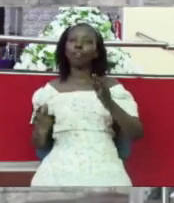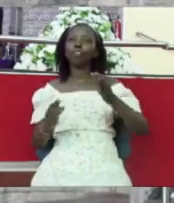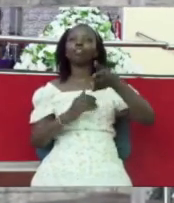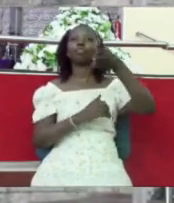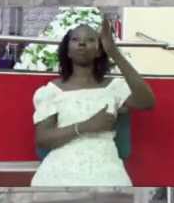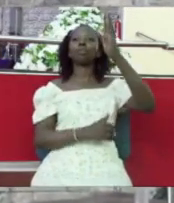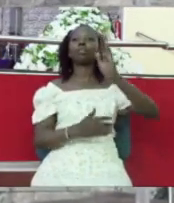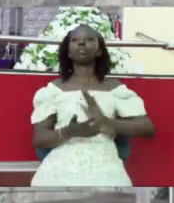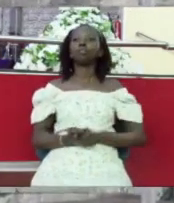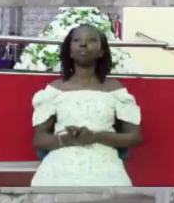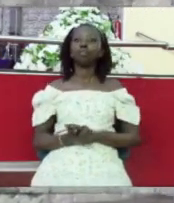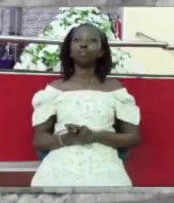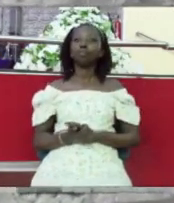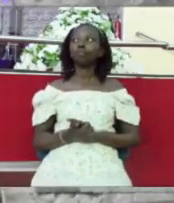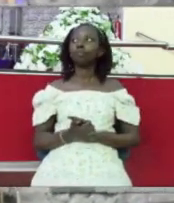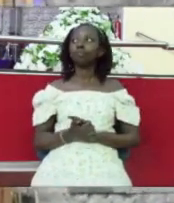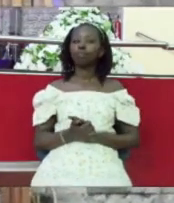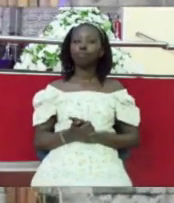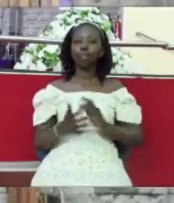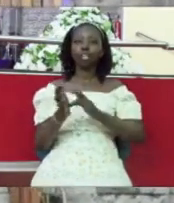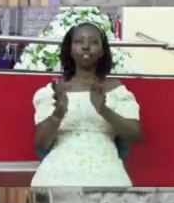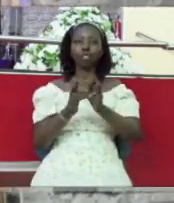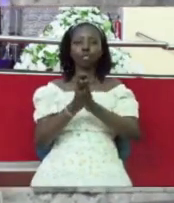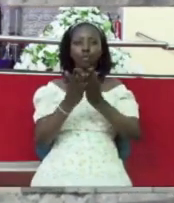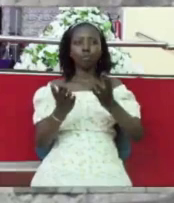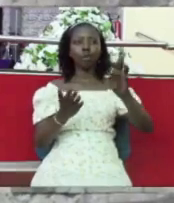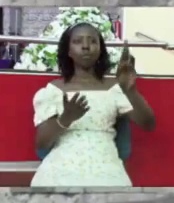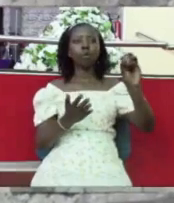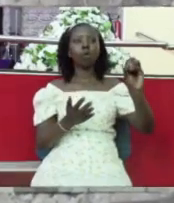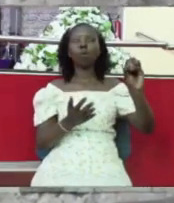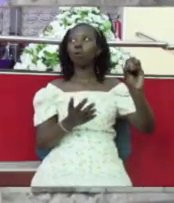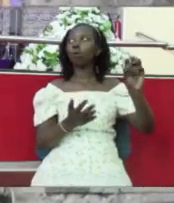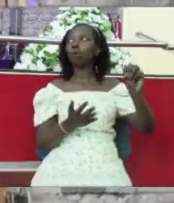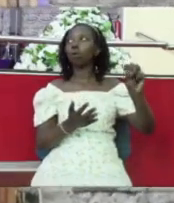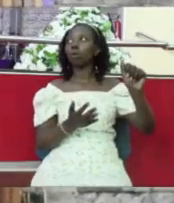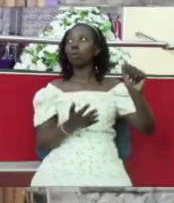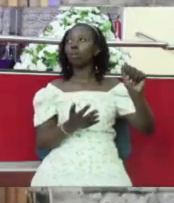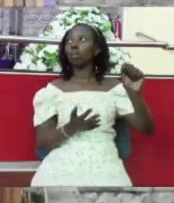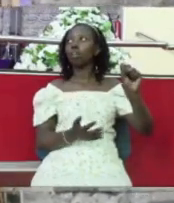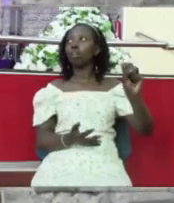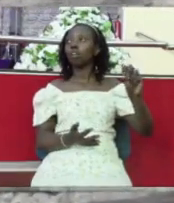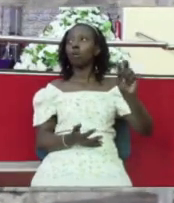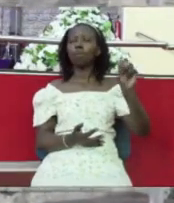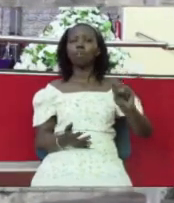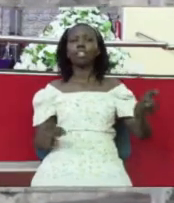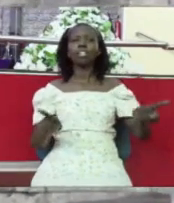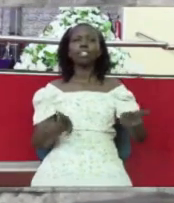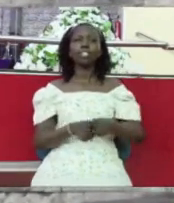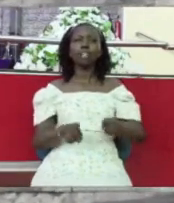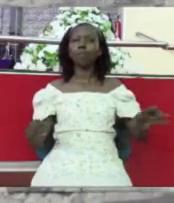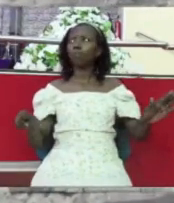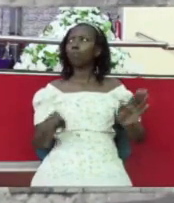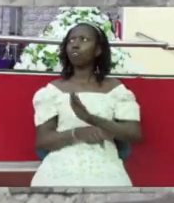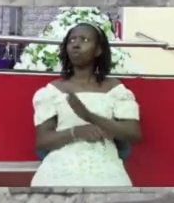katika mambo ya wokovu. In the book of Romans, katika kitabu cha Warumi, like we said, is a full gospel. Iyo ni injili